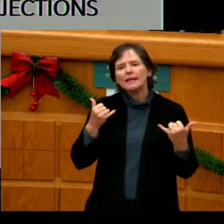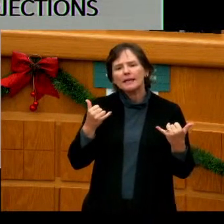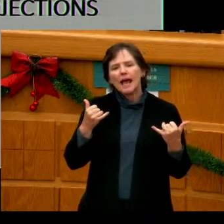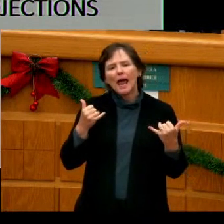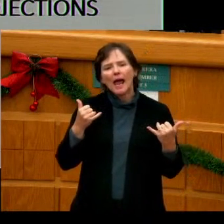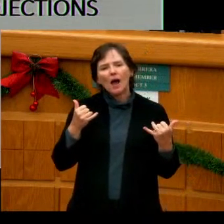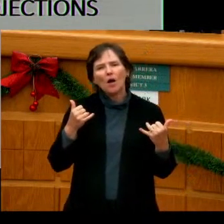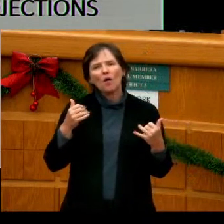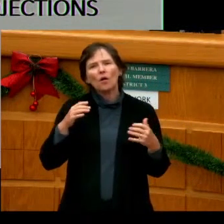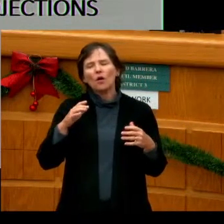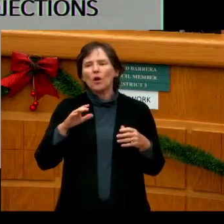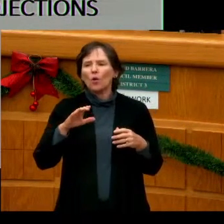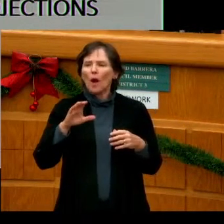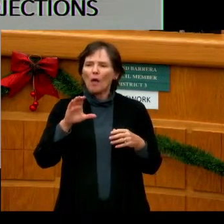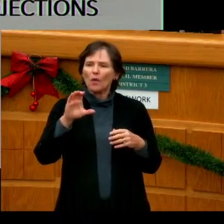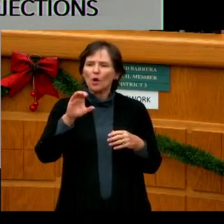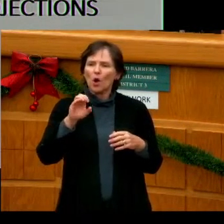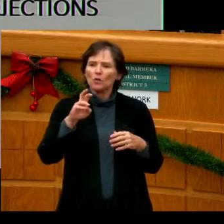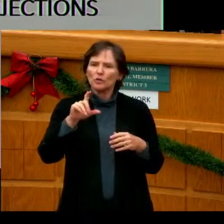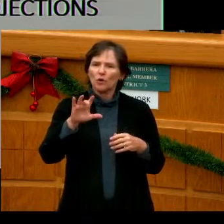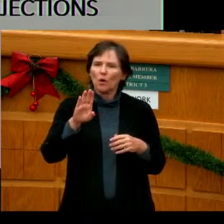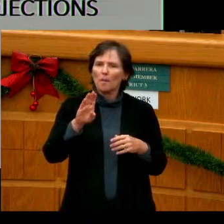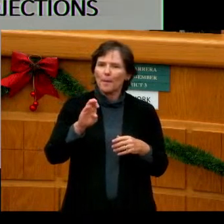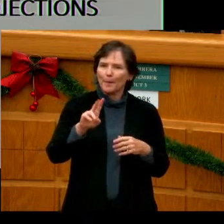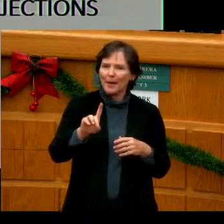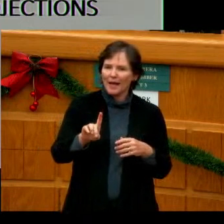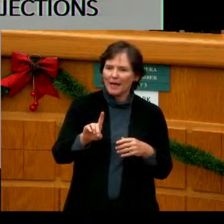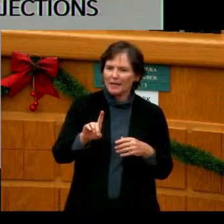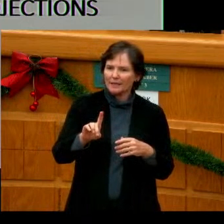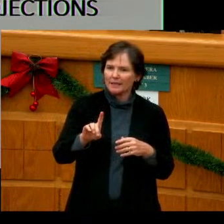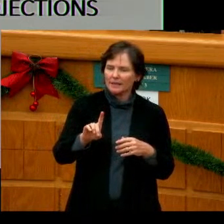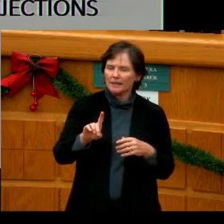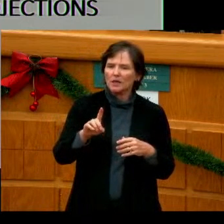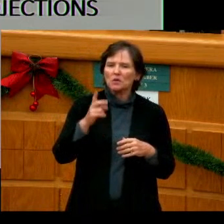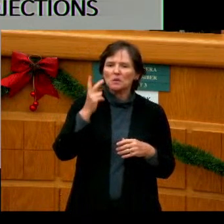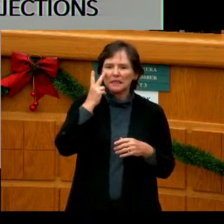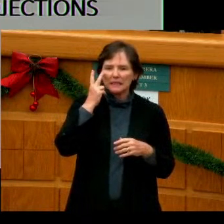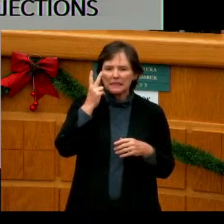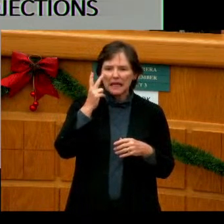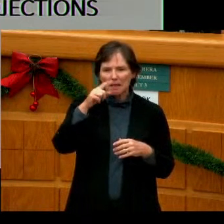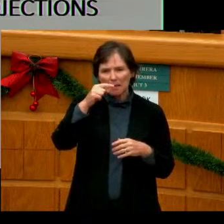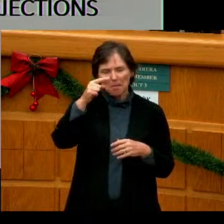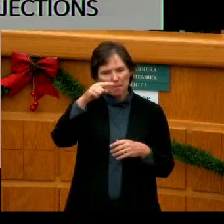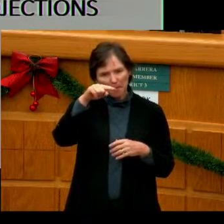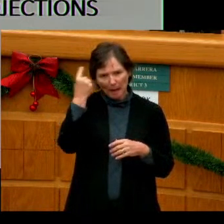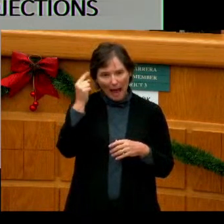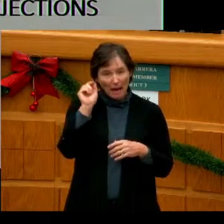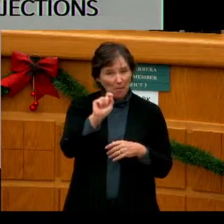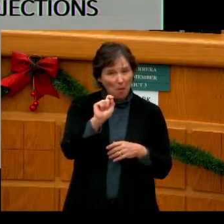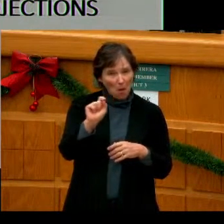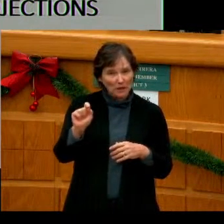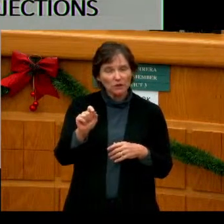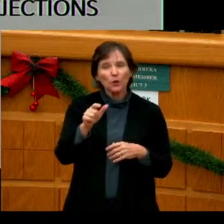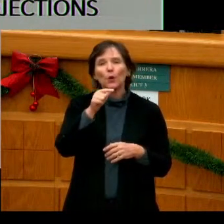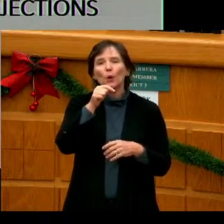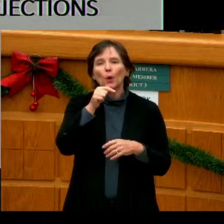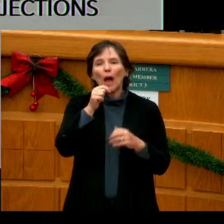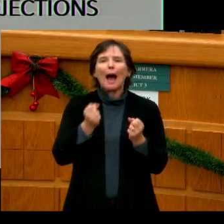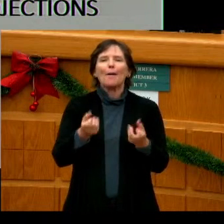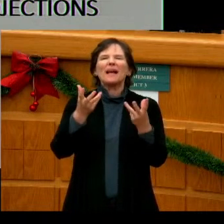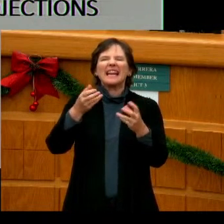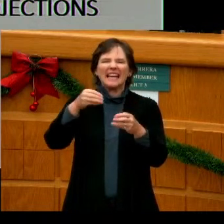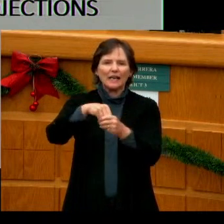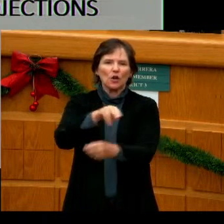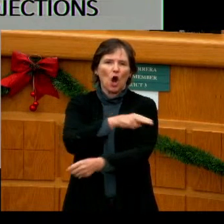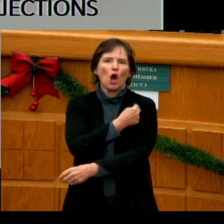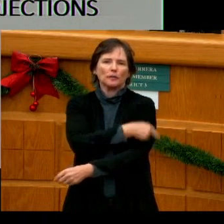Going on to the number of inpatients in the Coastal Bend area, this is a similar figure where the black points are the number of people that are in the hospital each day